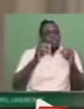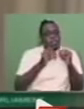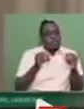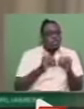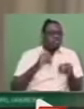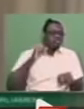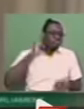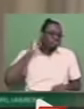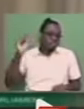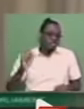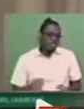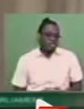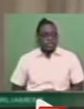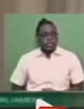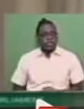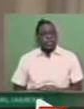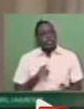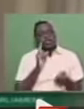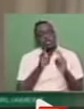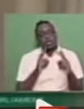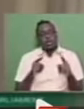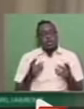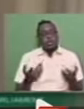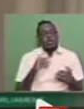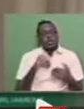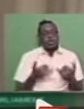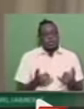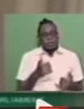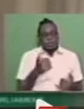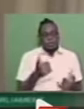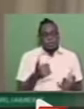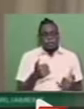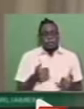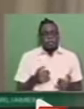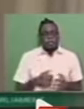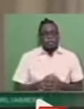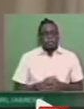Now, there are two models. They help raise